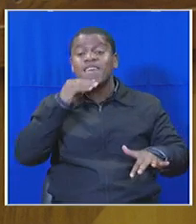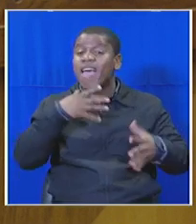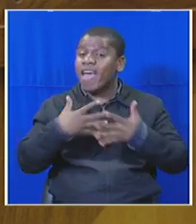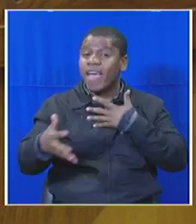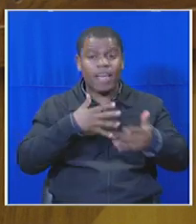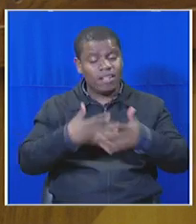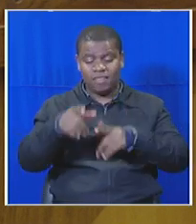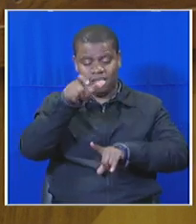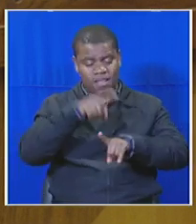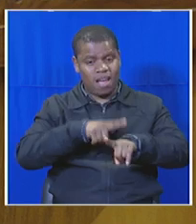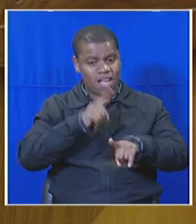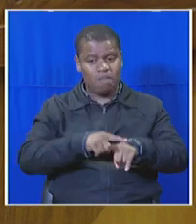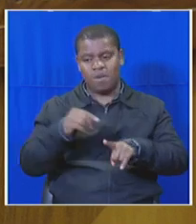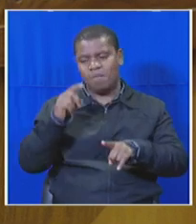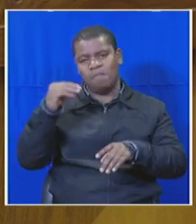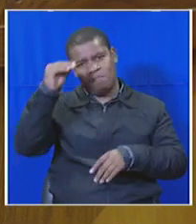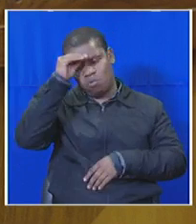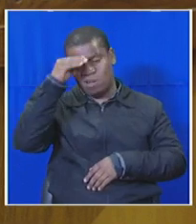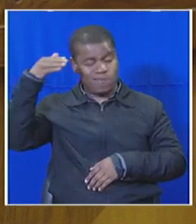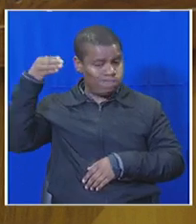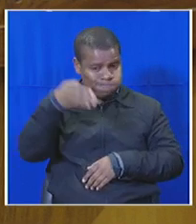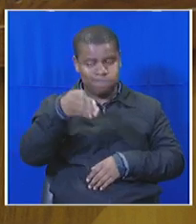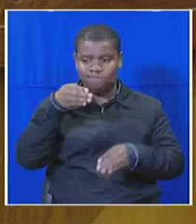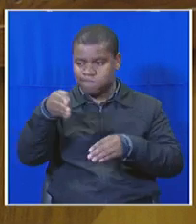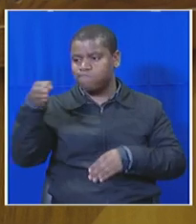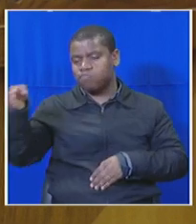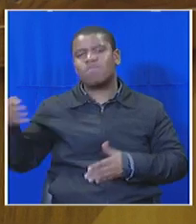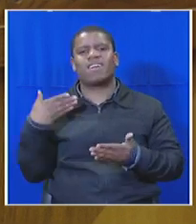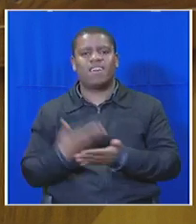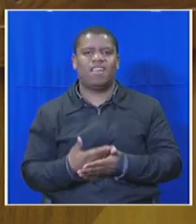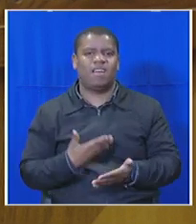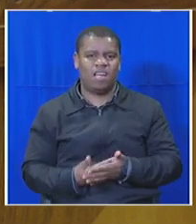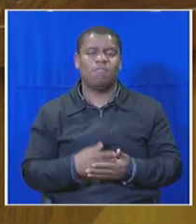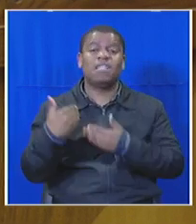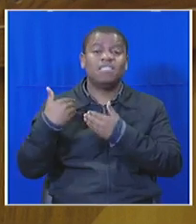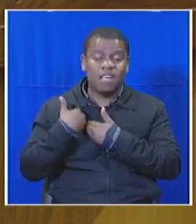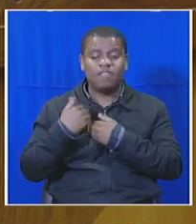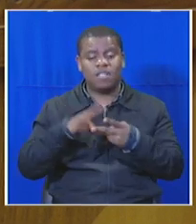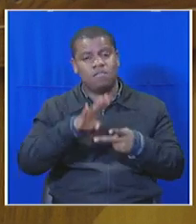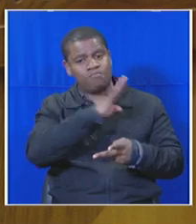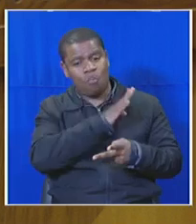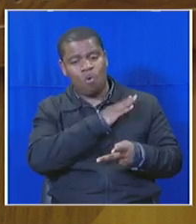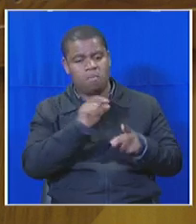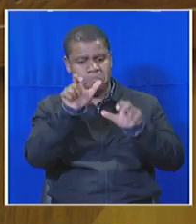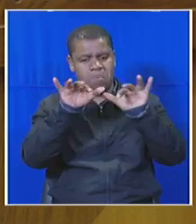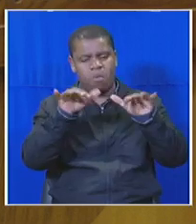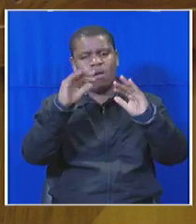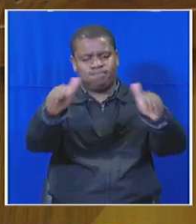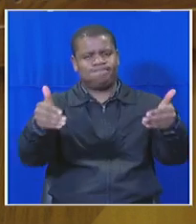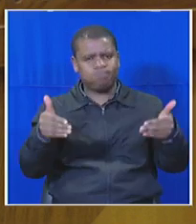to the security of the country. No grandstanding with the safety, security, and protection of our